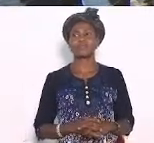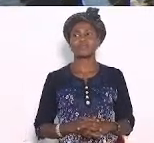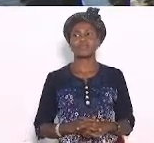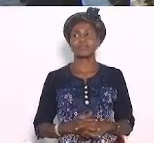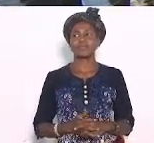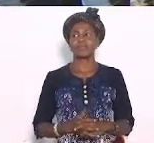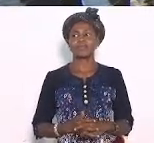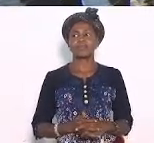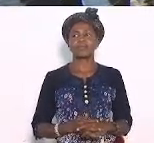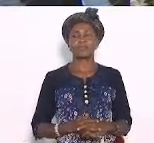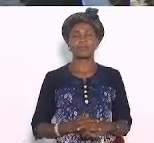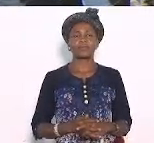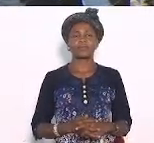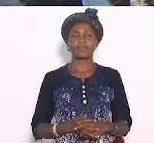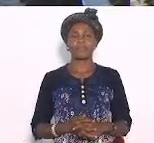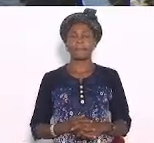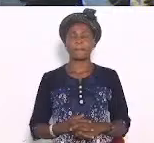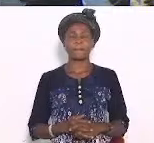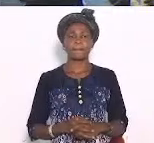alléluia